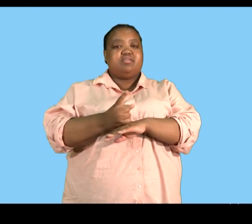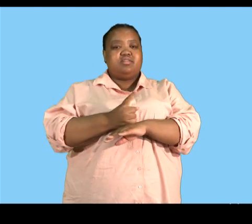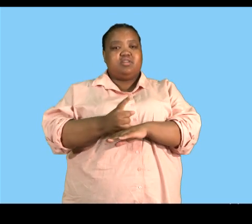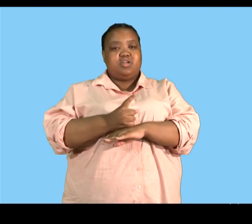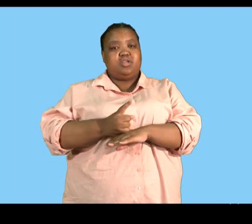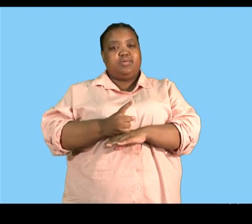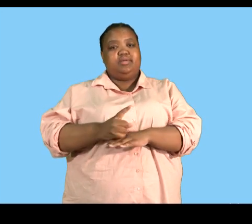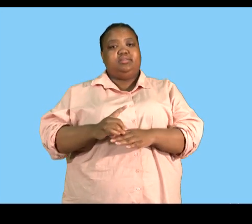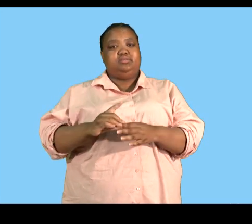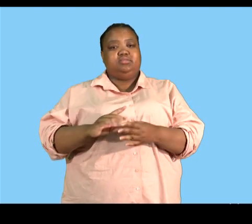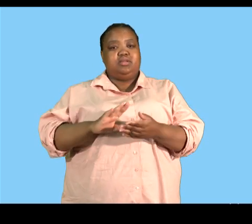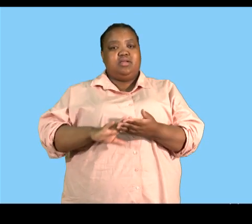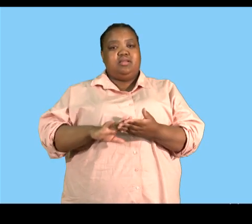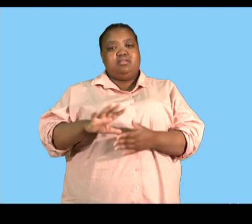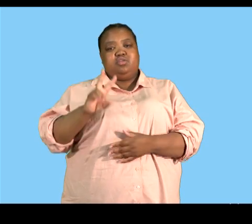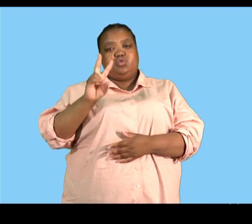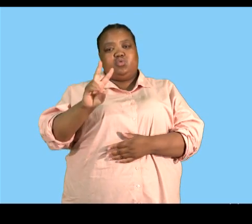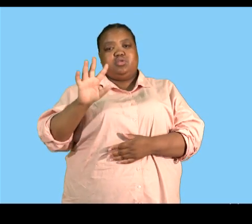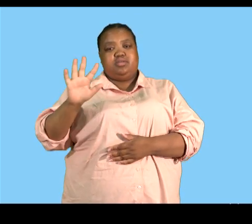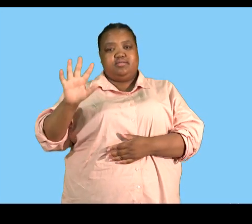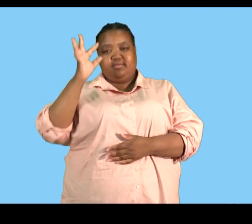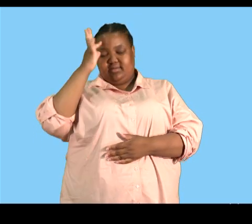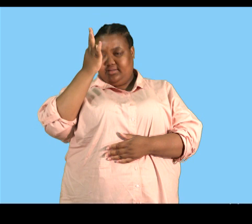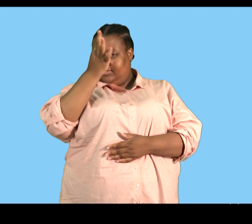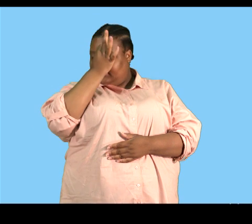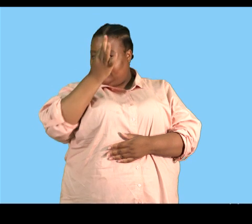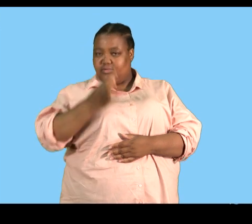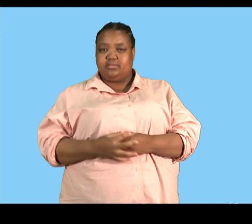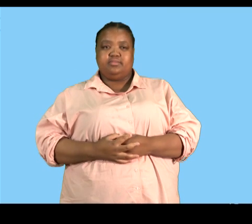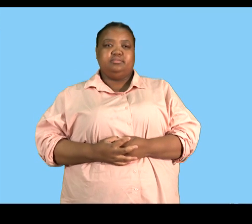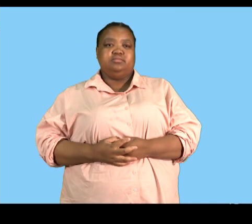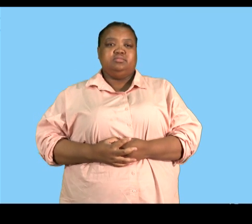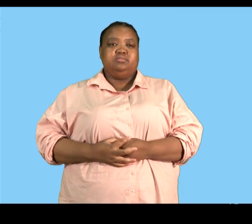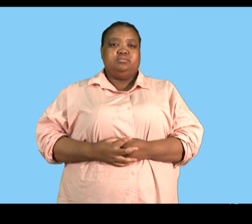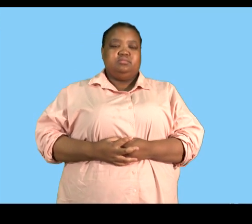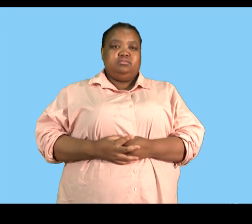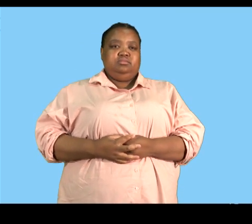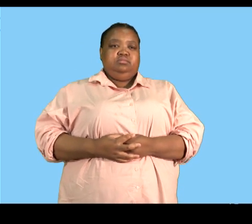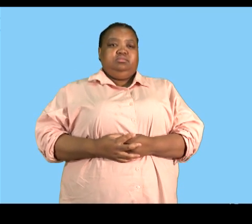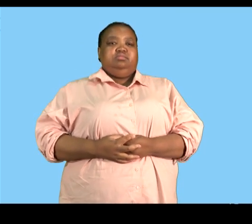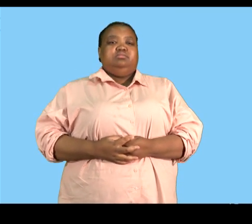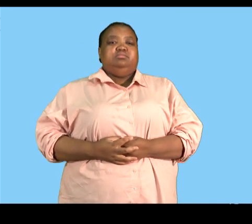25 minutes. So there is your duration. Then